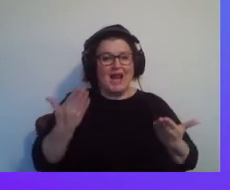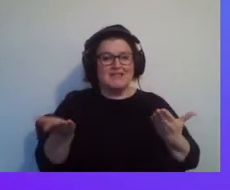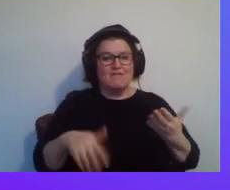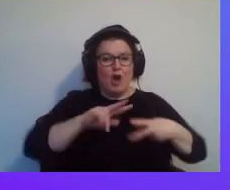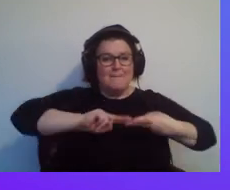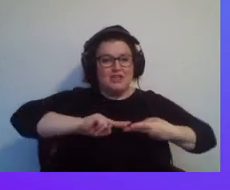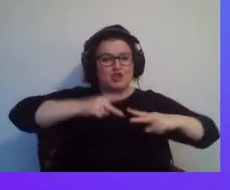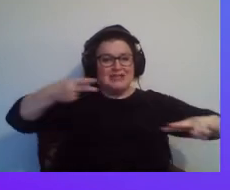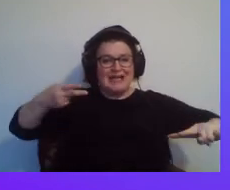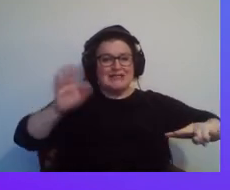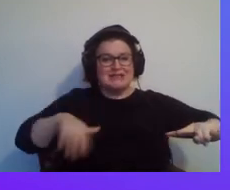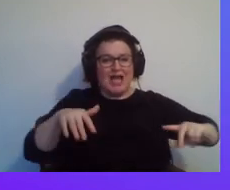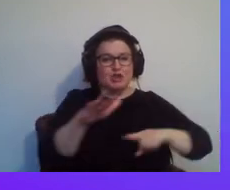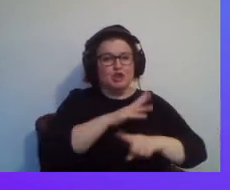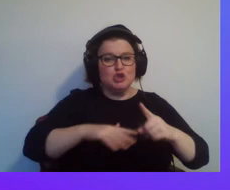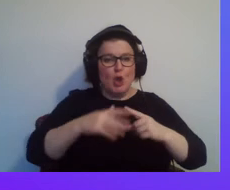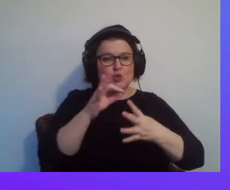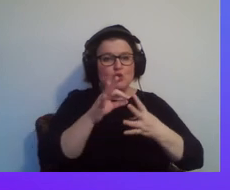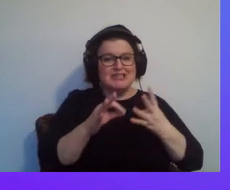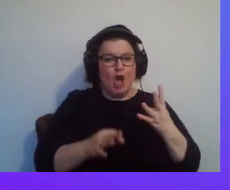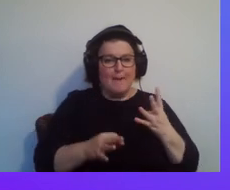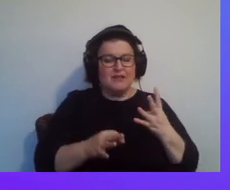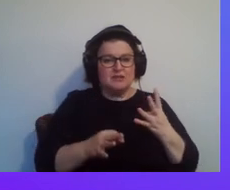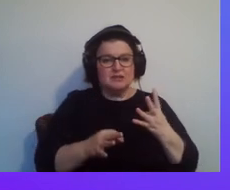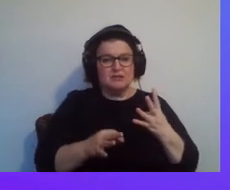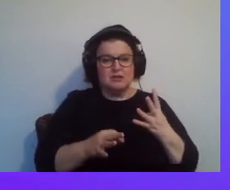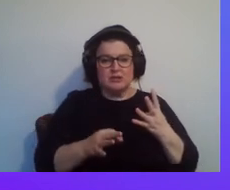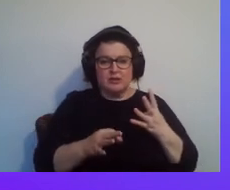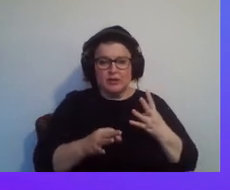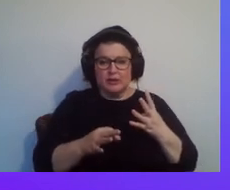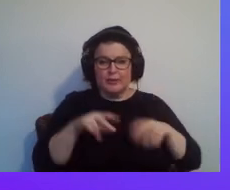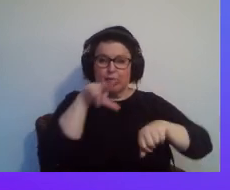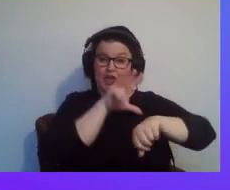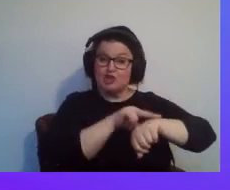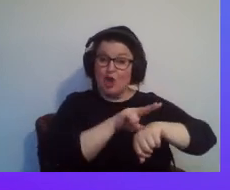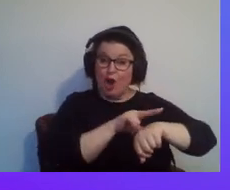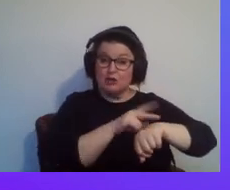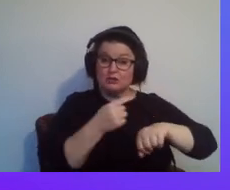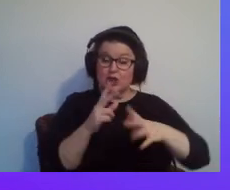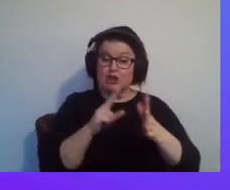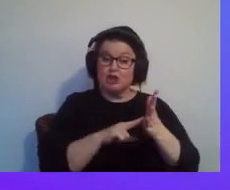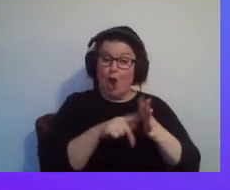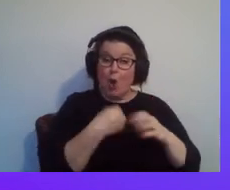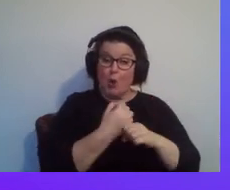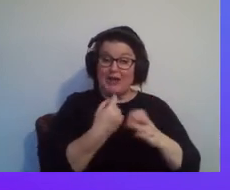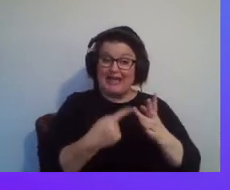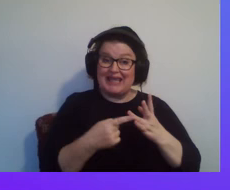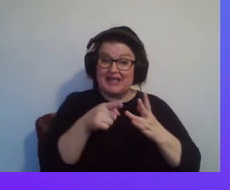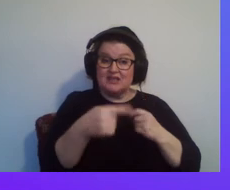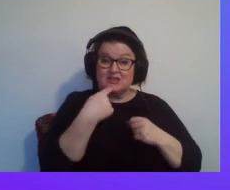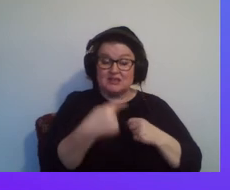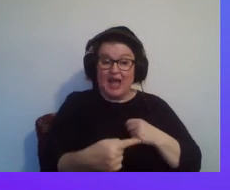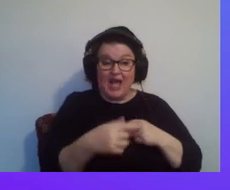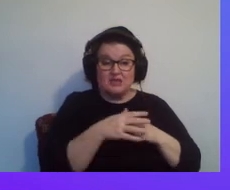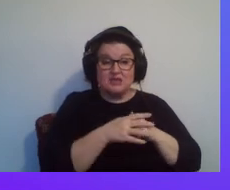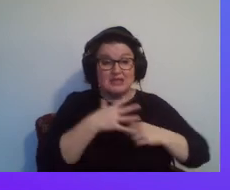determinants, Dr. Yogi, that African and Caribbeans are predisposed to